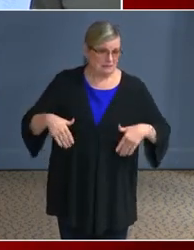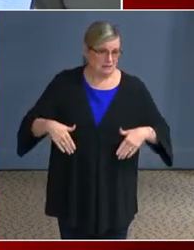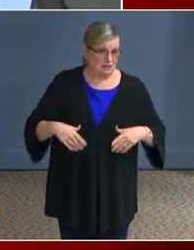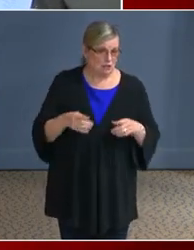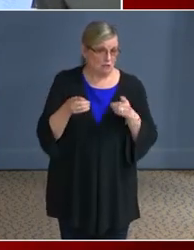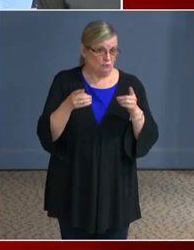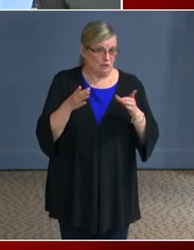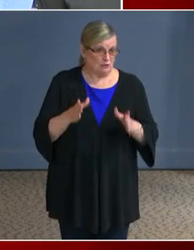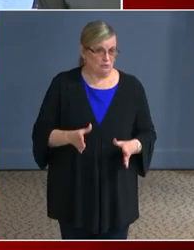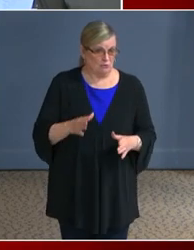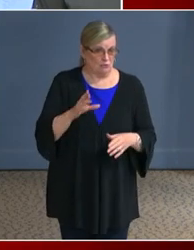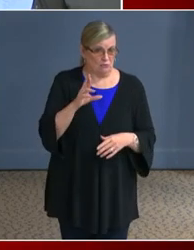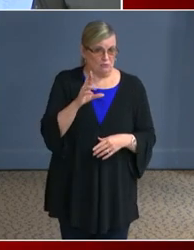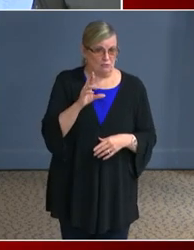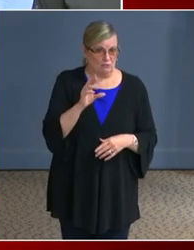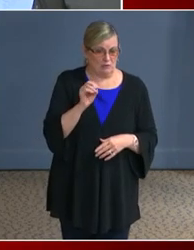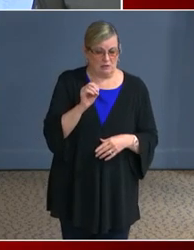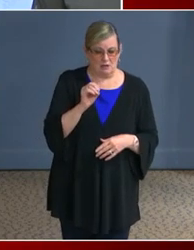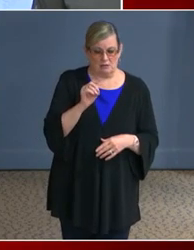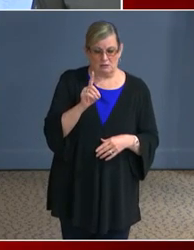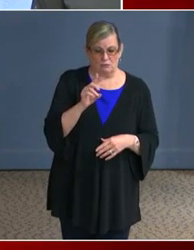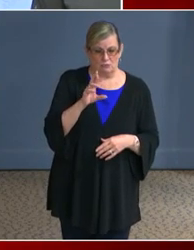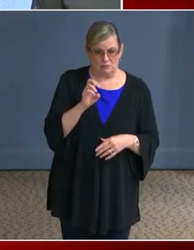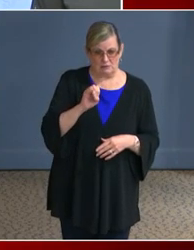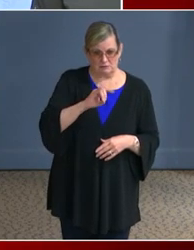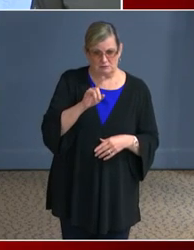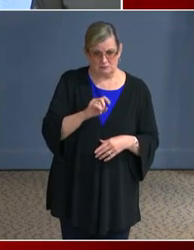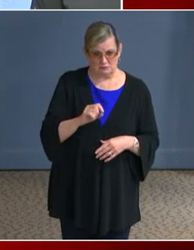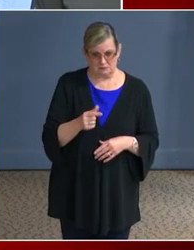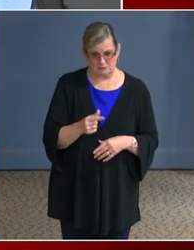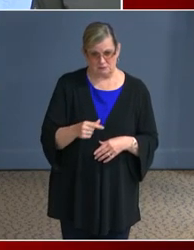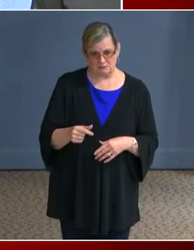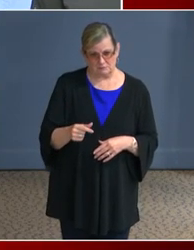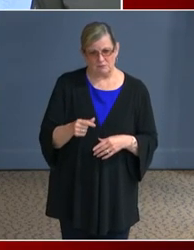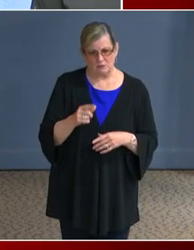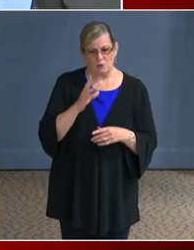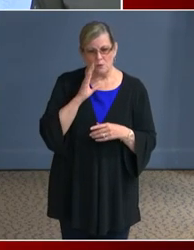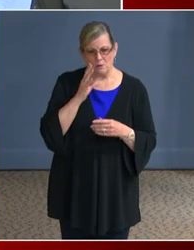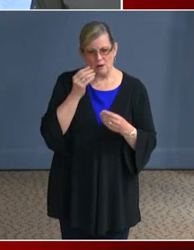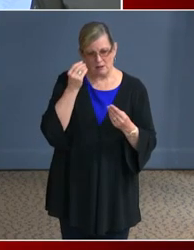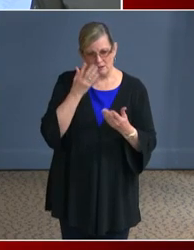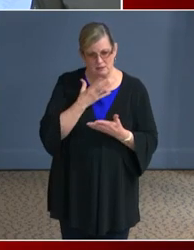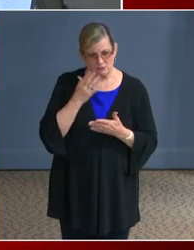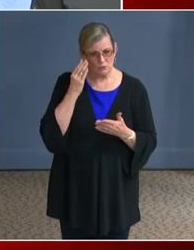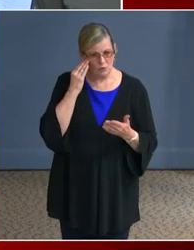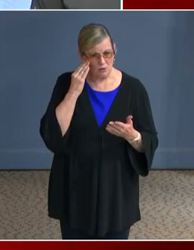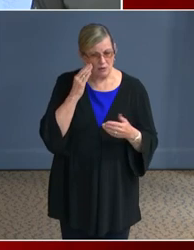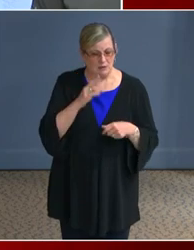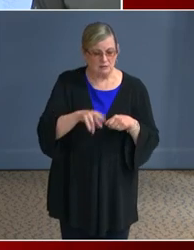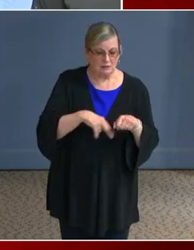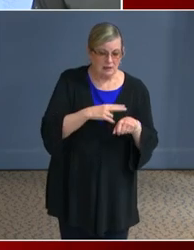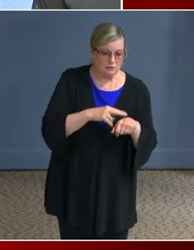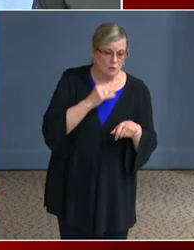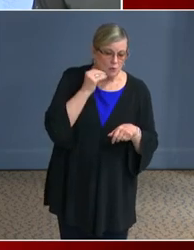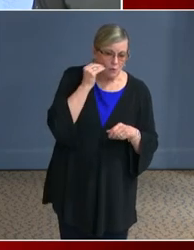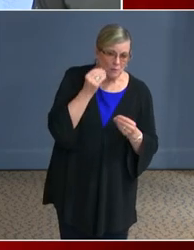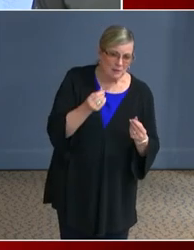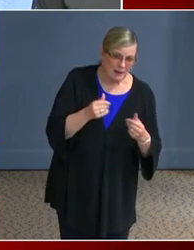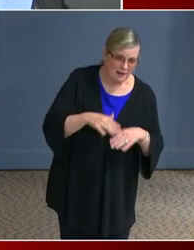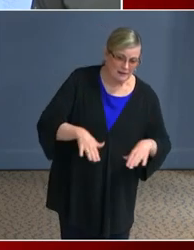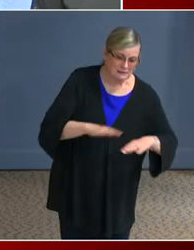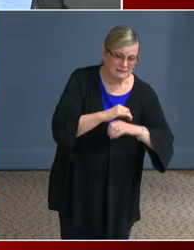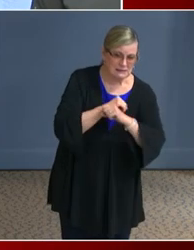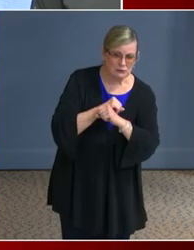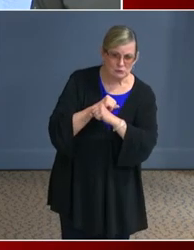have had discussions with our nation's Homeland Security